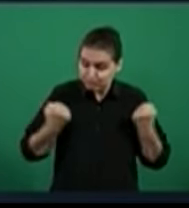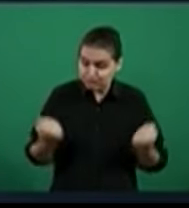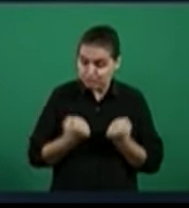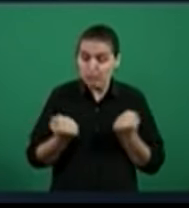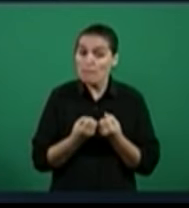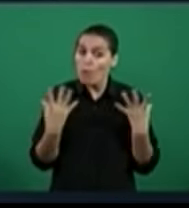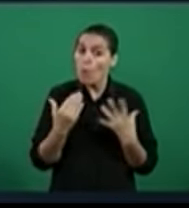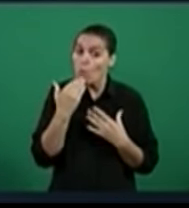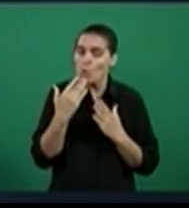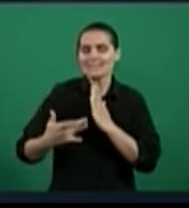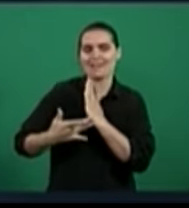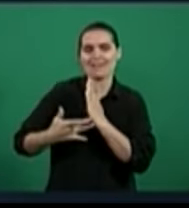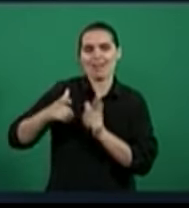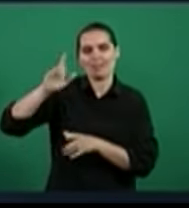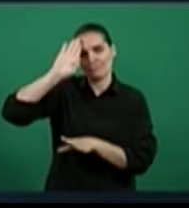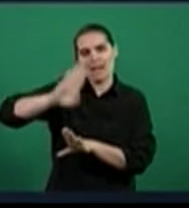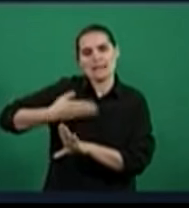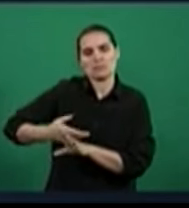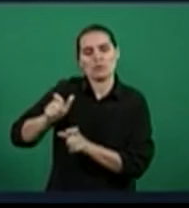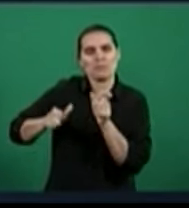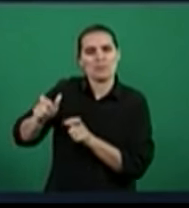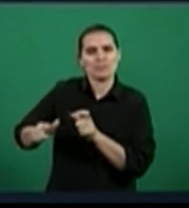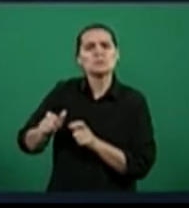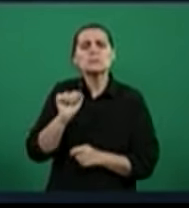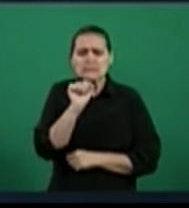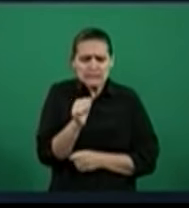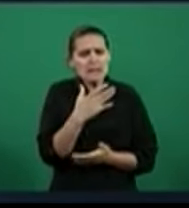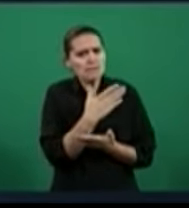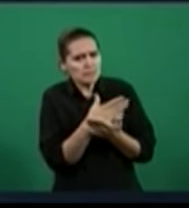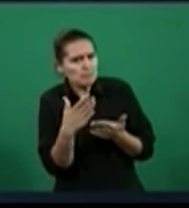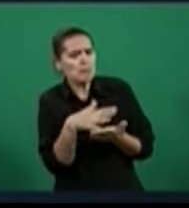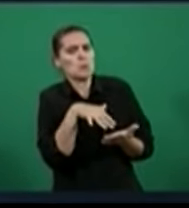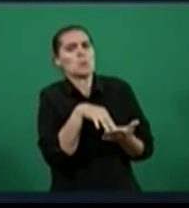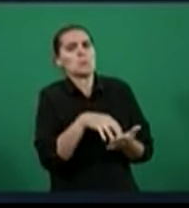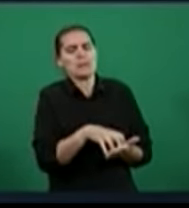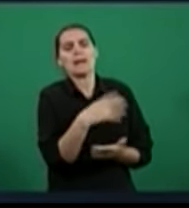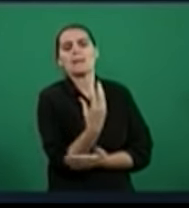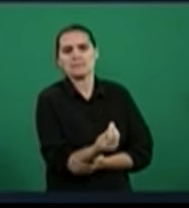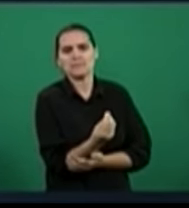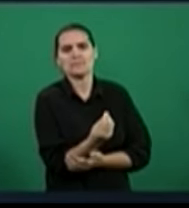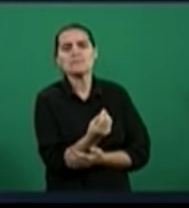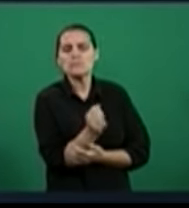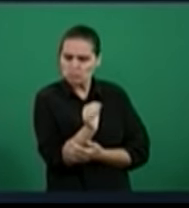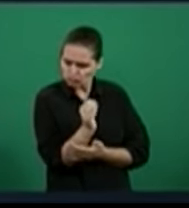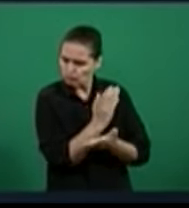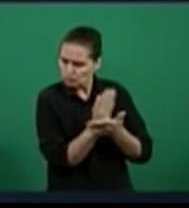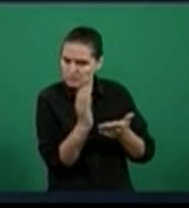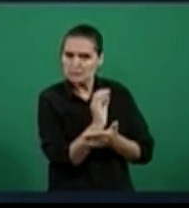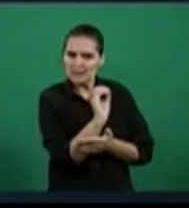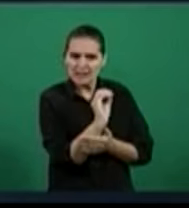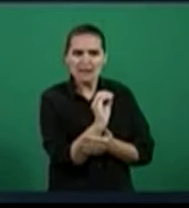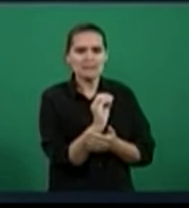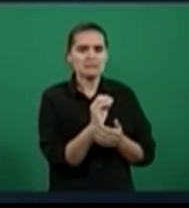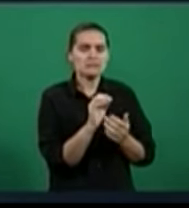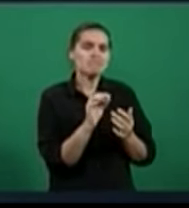people. There are areas of vulnerability that we are aware of, and some of those relate to how